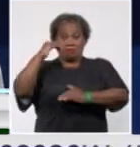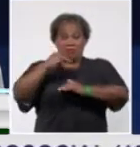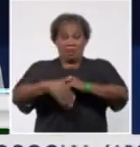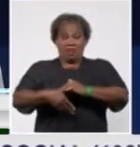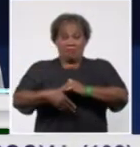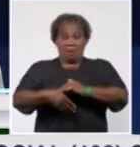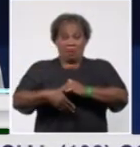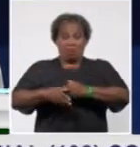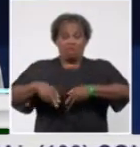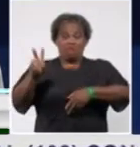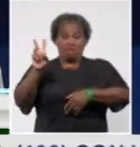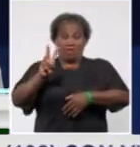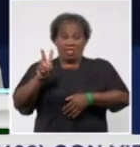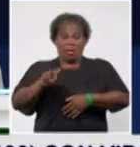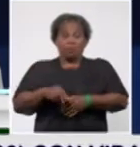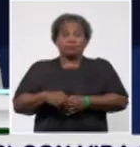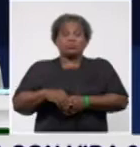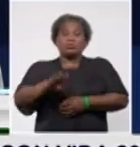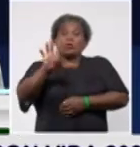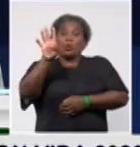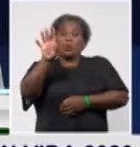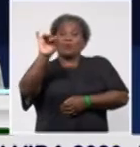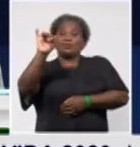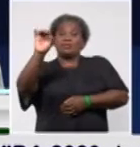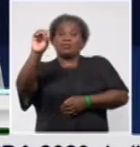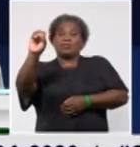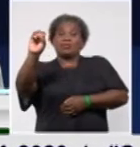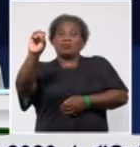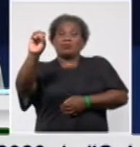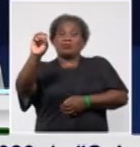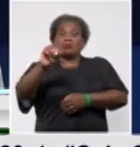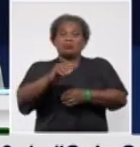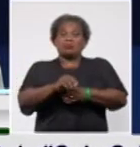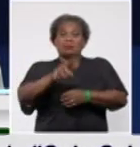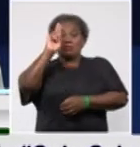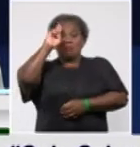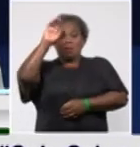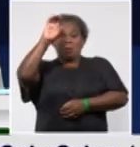460 in the Hermanos Almajedas Hospital Laboratory,